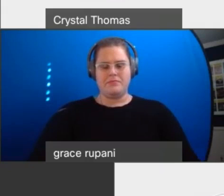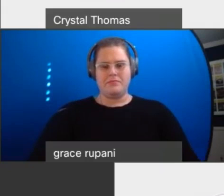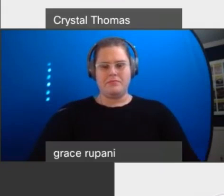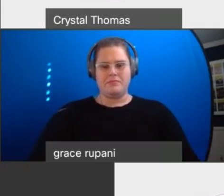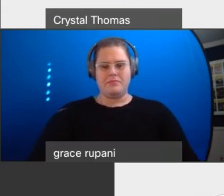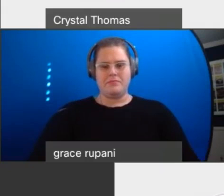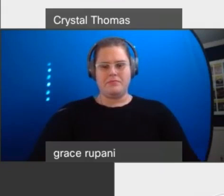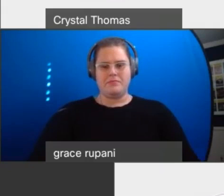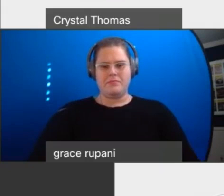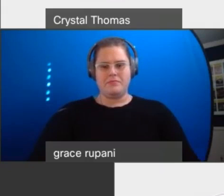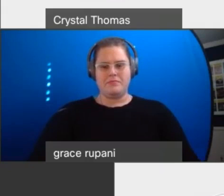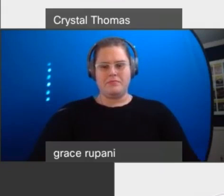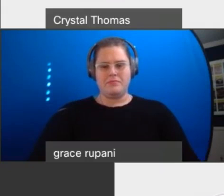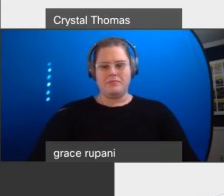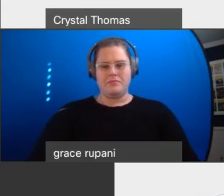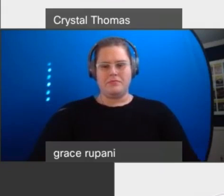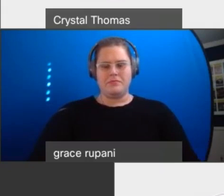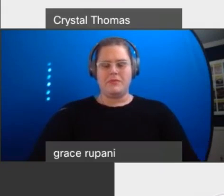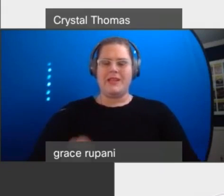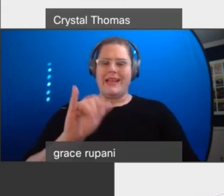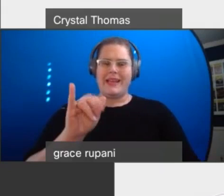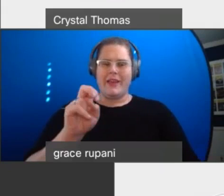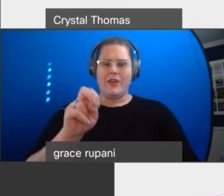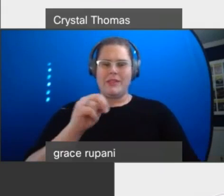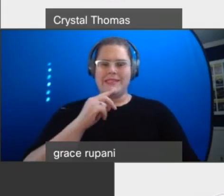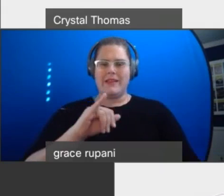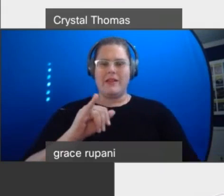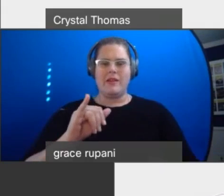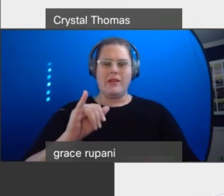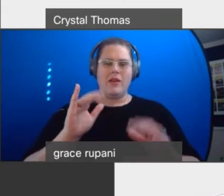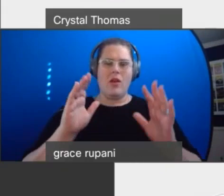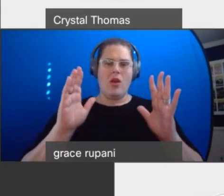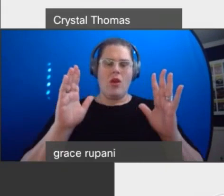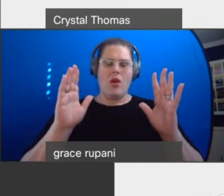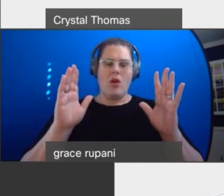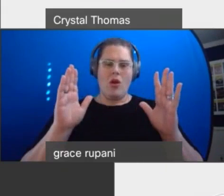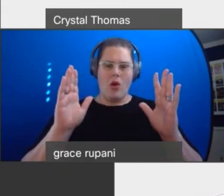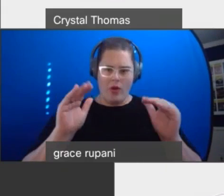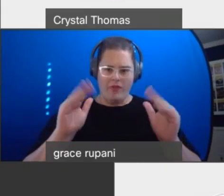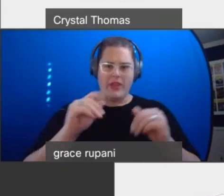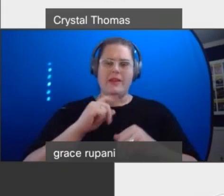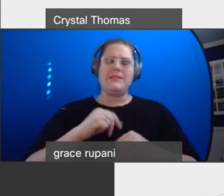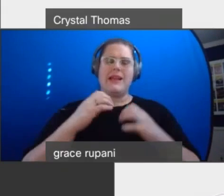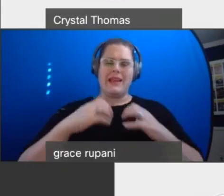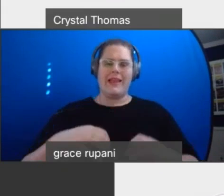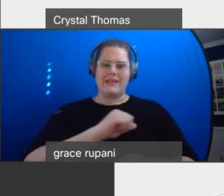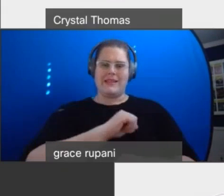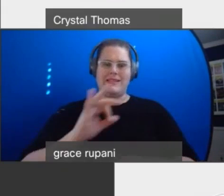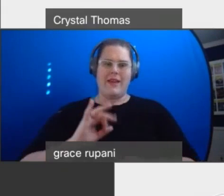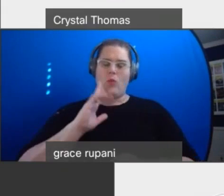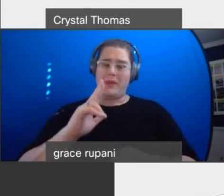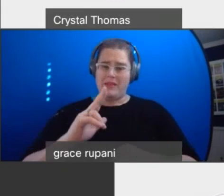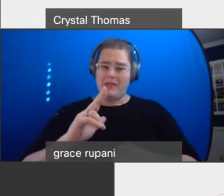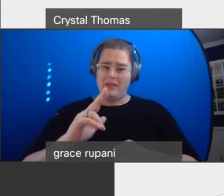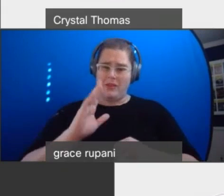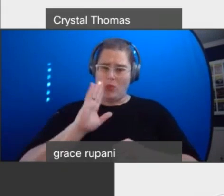So Karen says, hopefully clients and staff will be vaccinated in the facility. So you mean that hopefully someone will